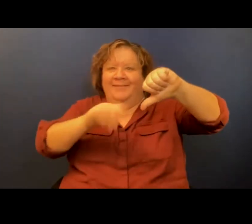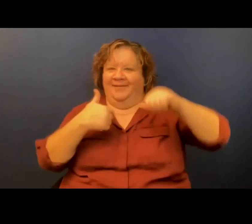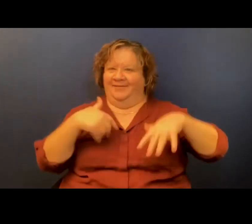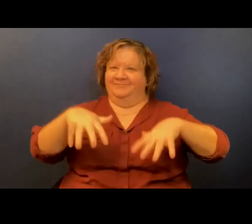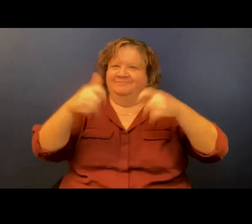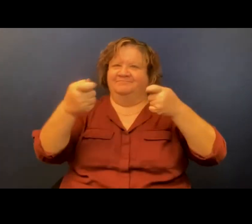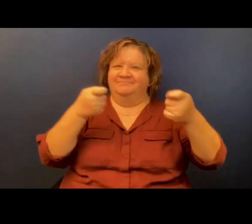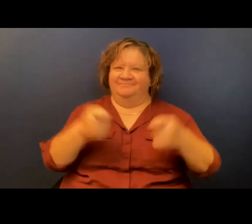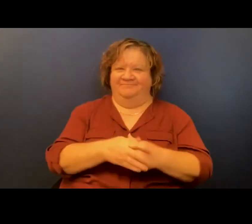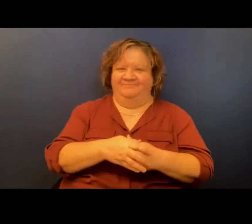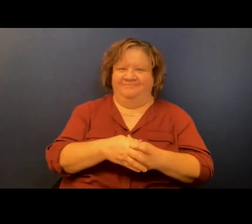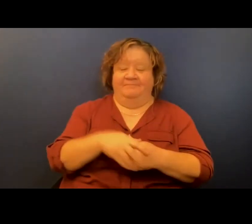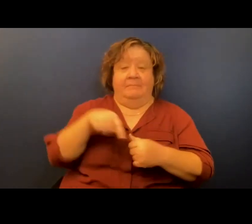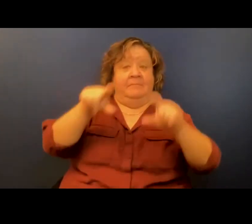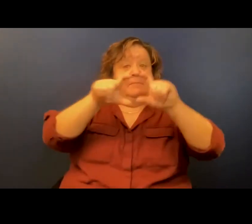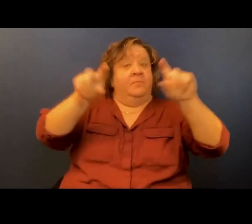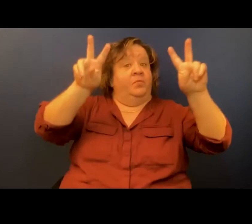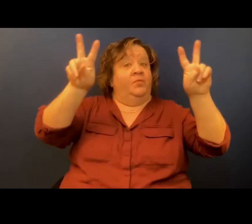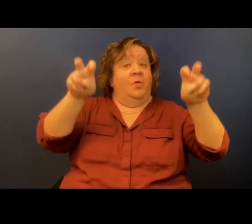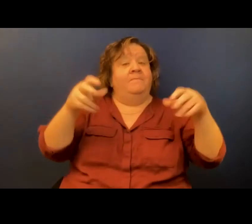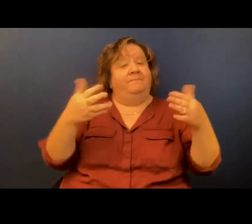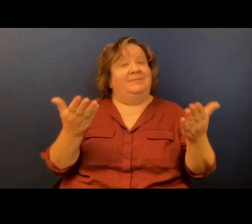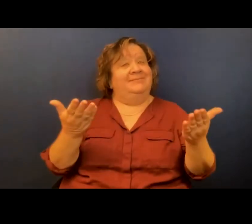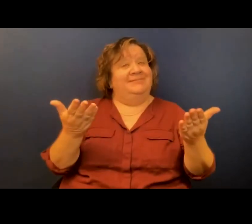session, has to do with